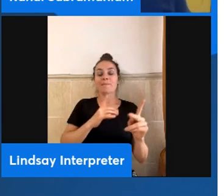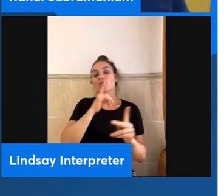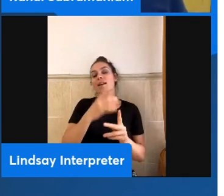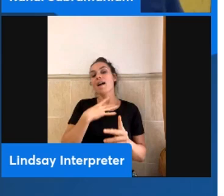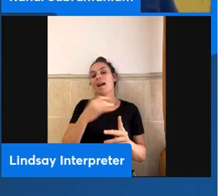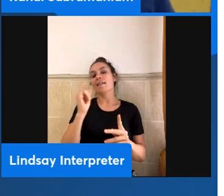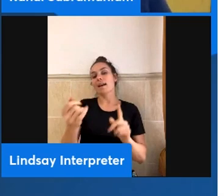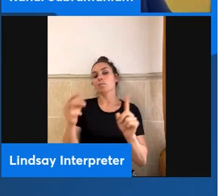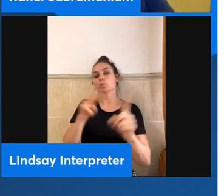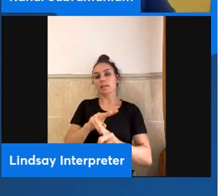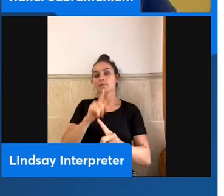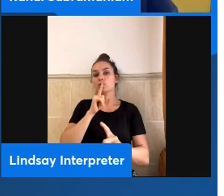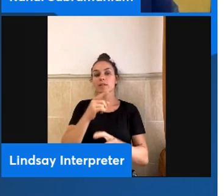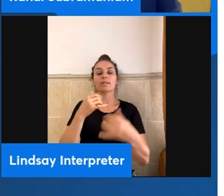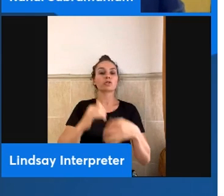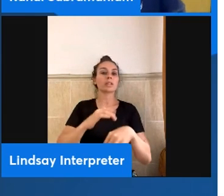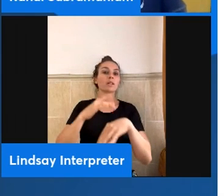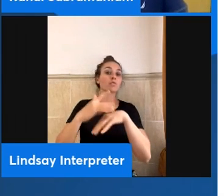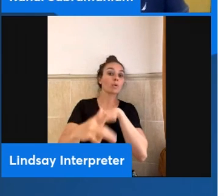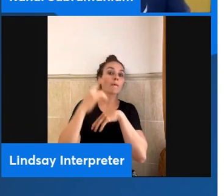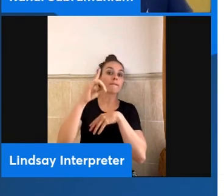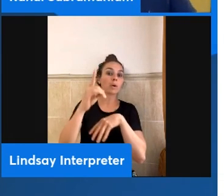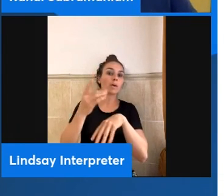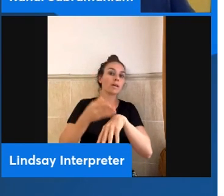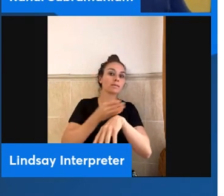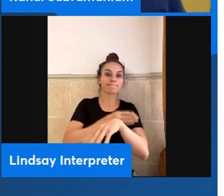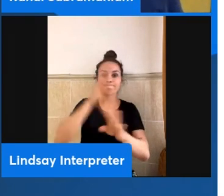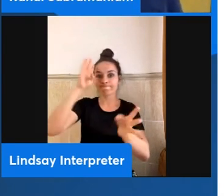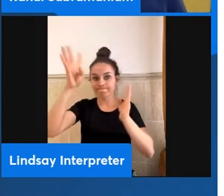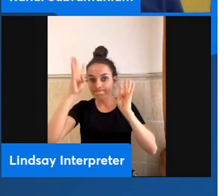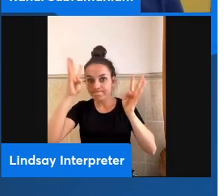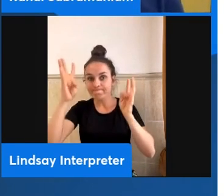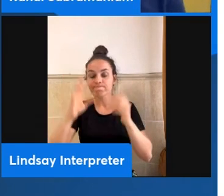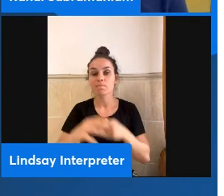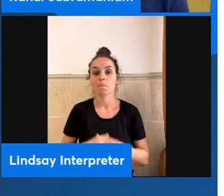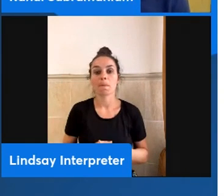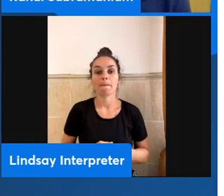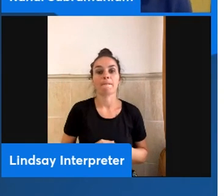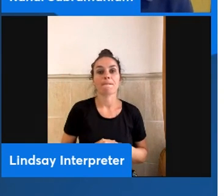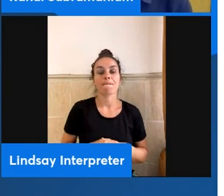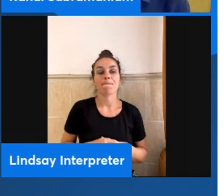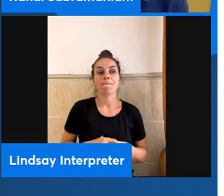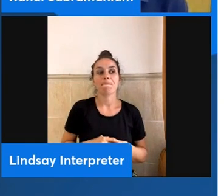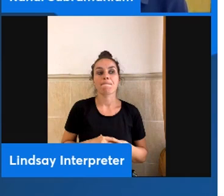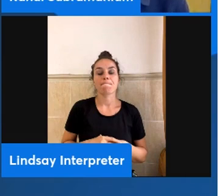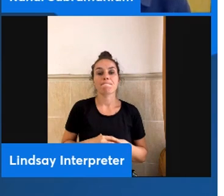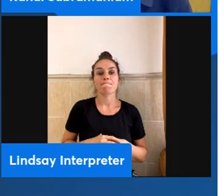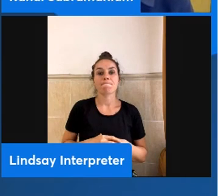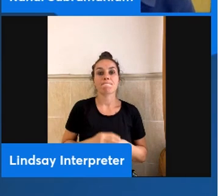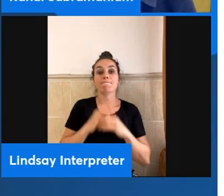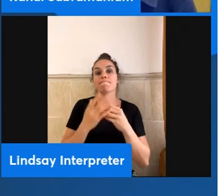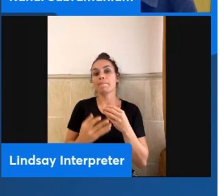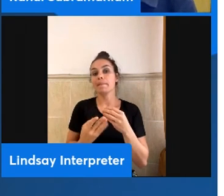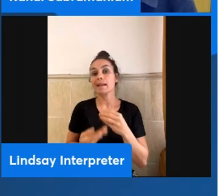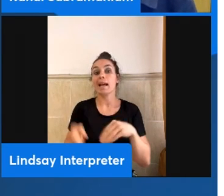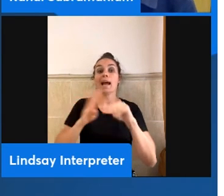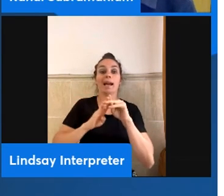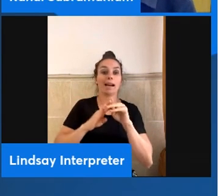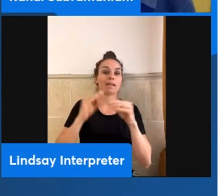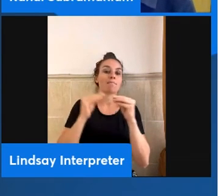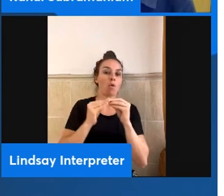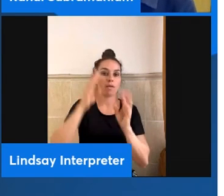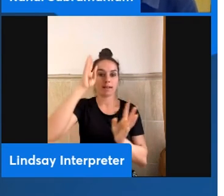there's still room for innovation, both innovation on top of AWS's